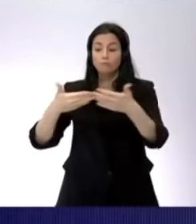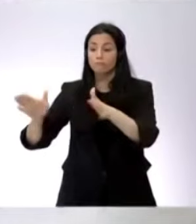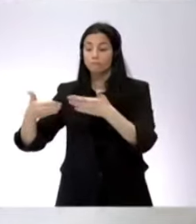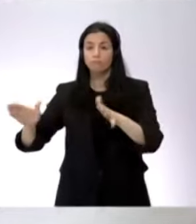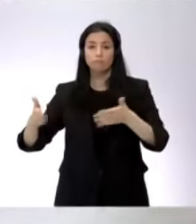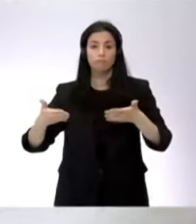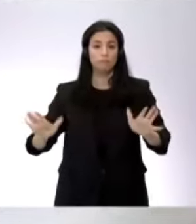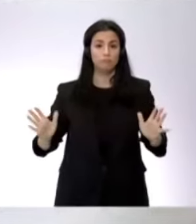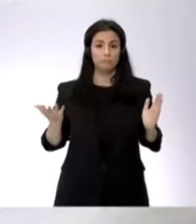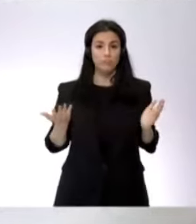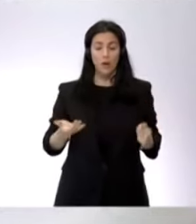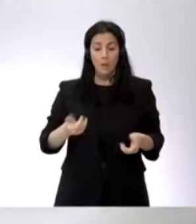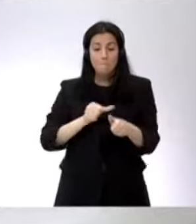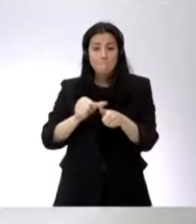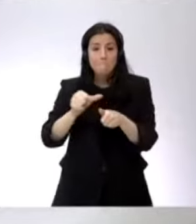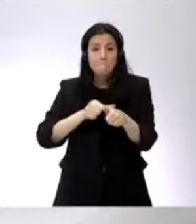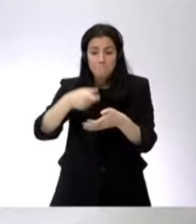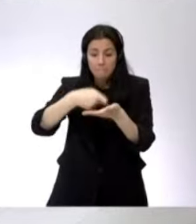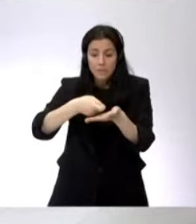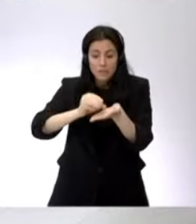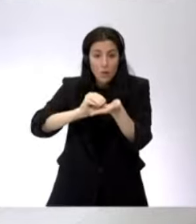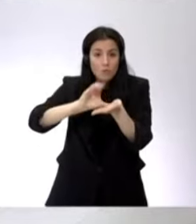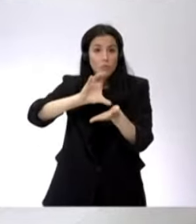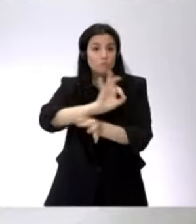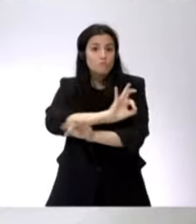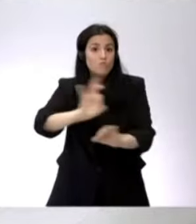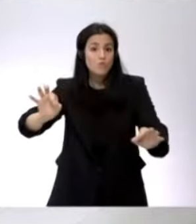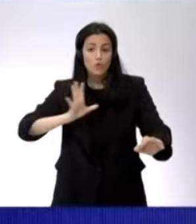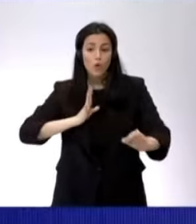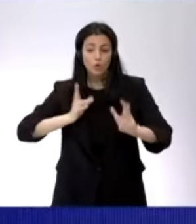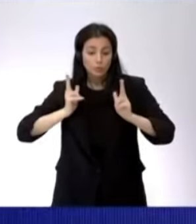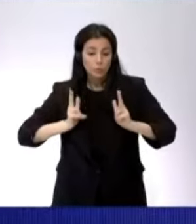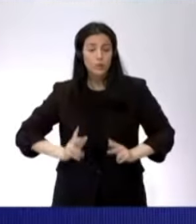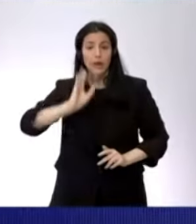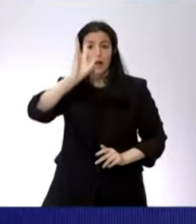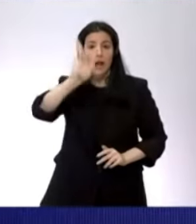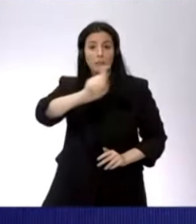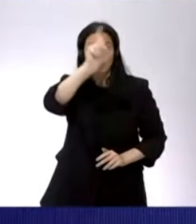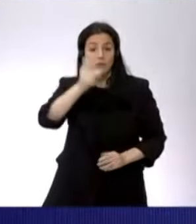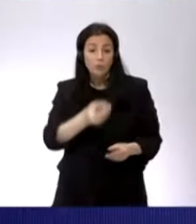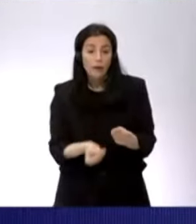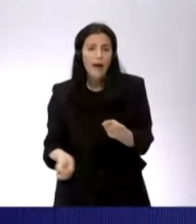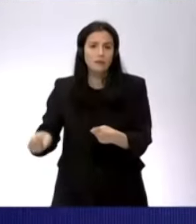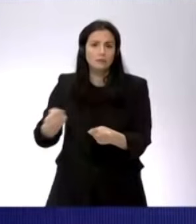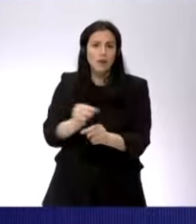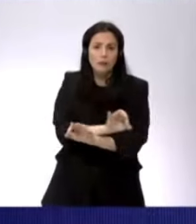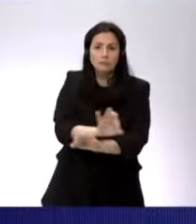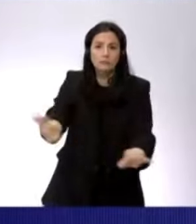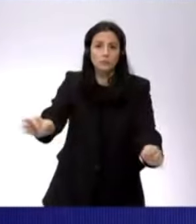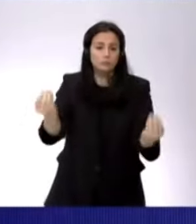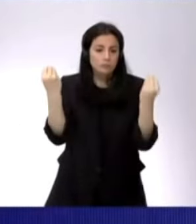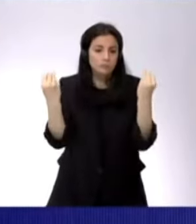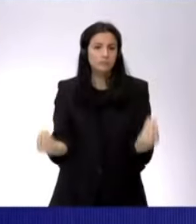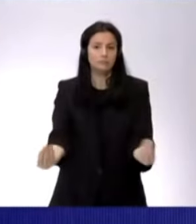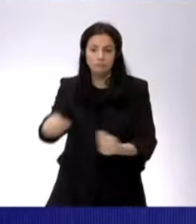friends, there is no doubt. You have done Greece proud and you have done